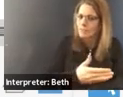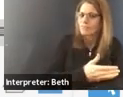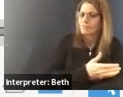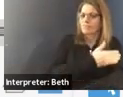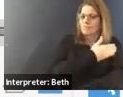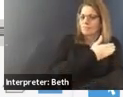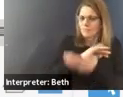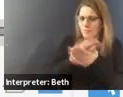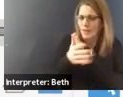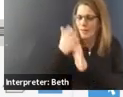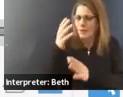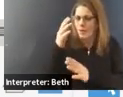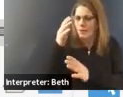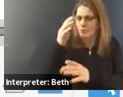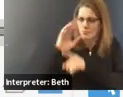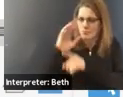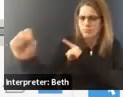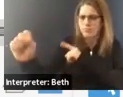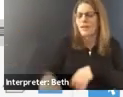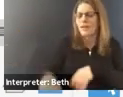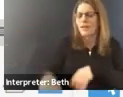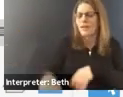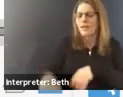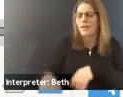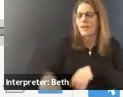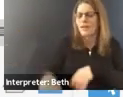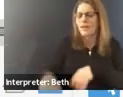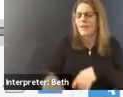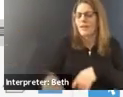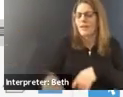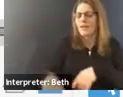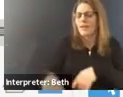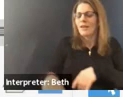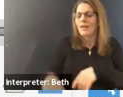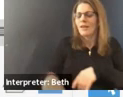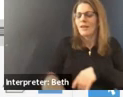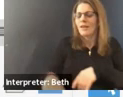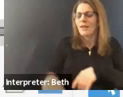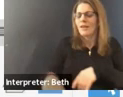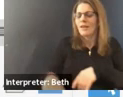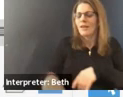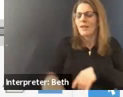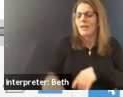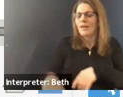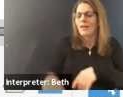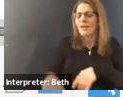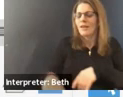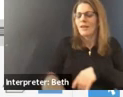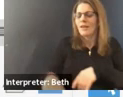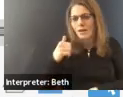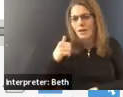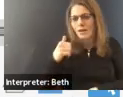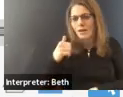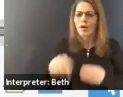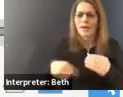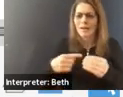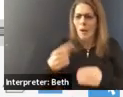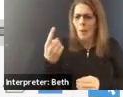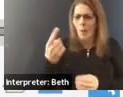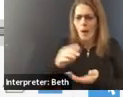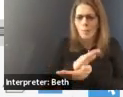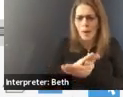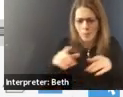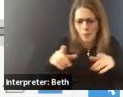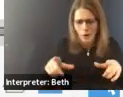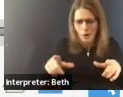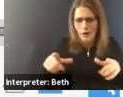day, I'm talking about one piece of 8.5 by 11 paper. Throw a bunch of scribbles down on it. Done. Check